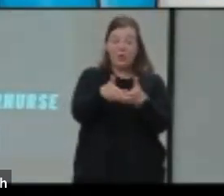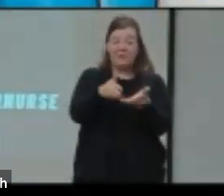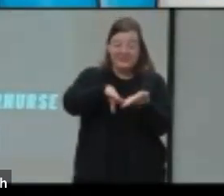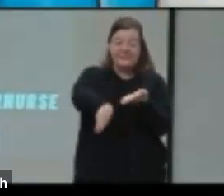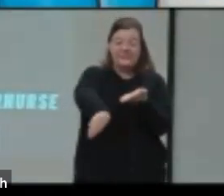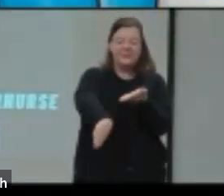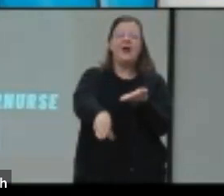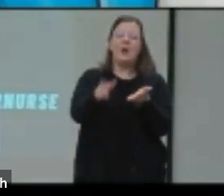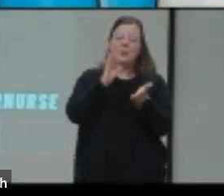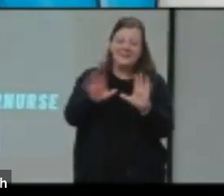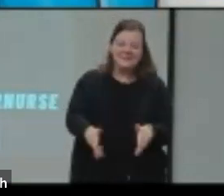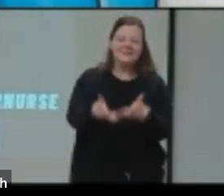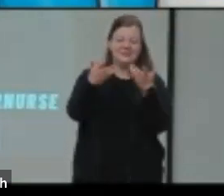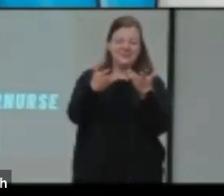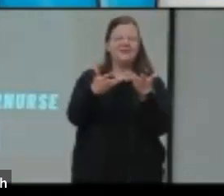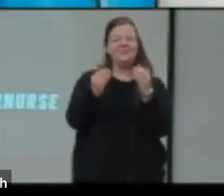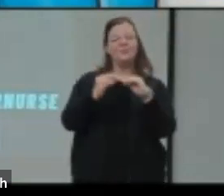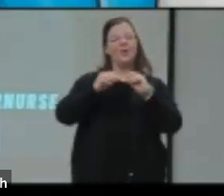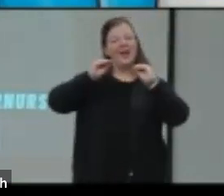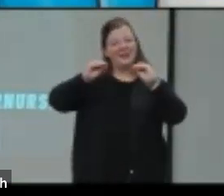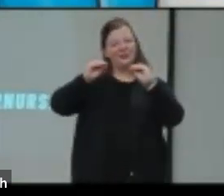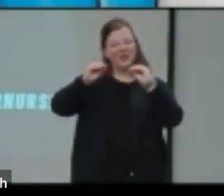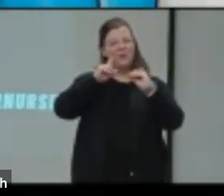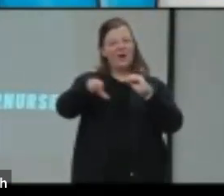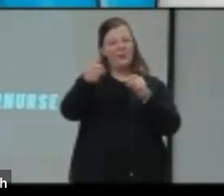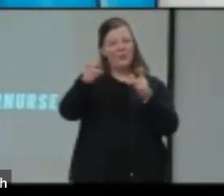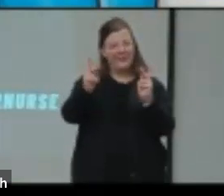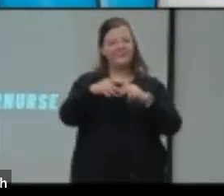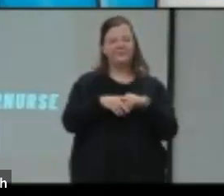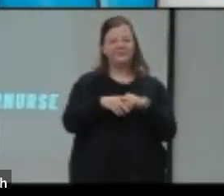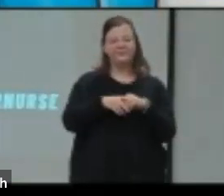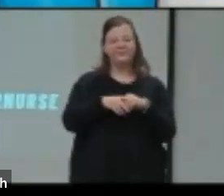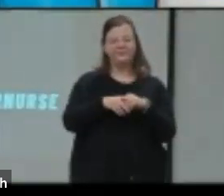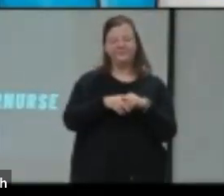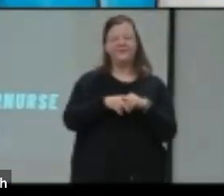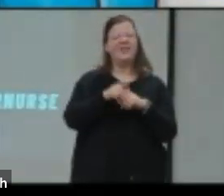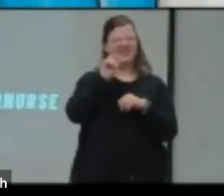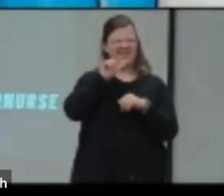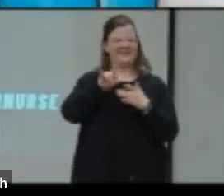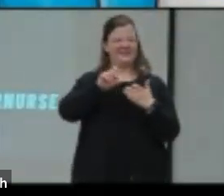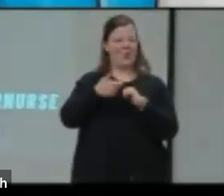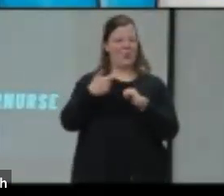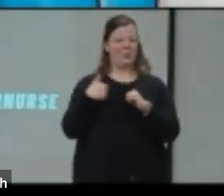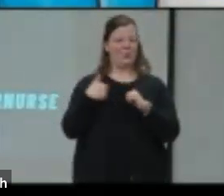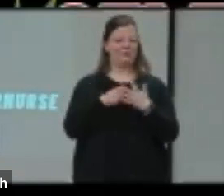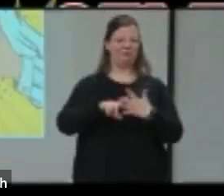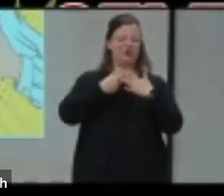and to educate people, because I think that that is where we start.